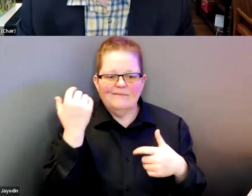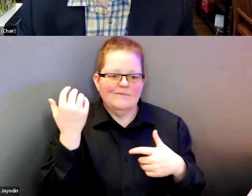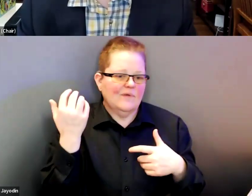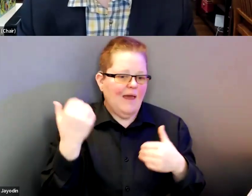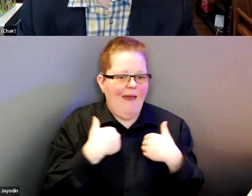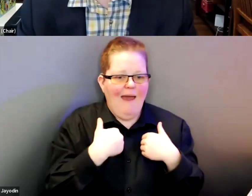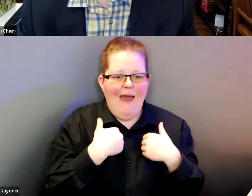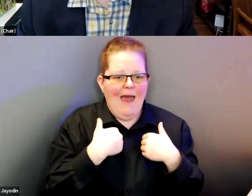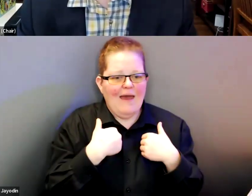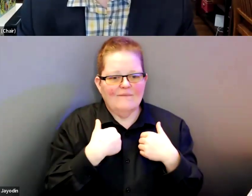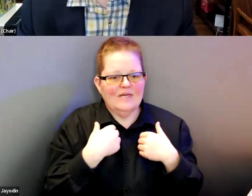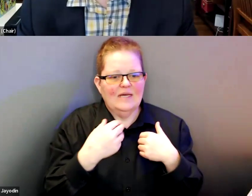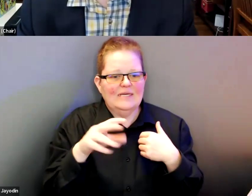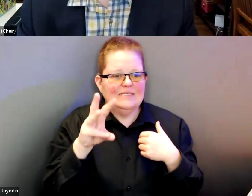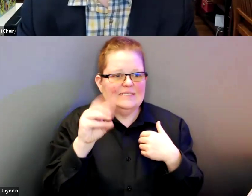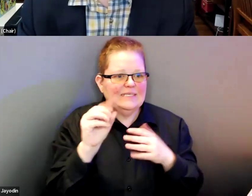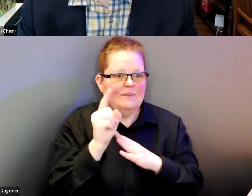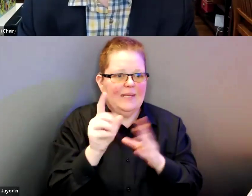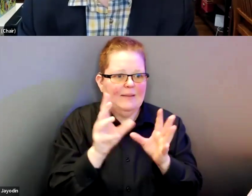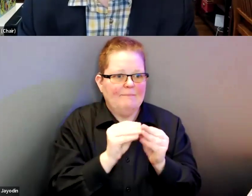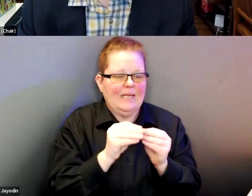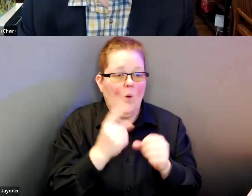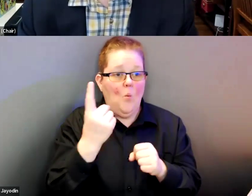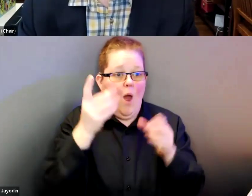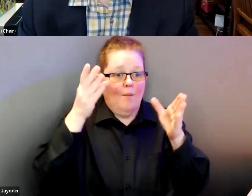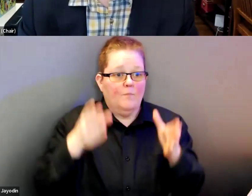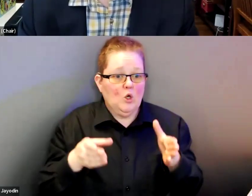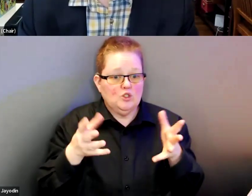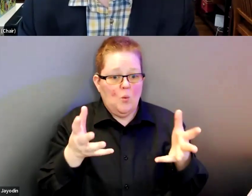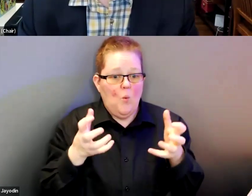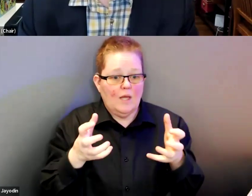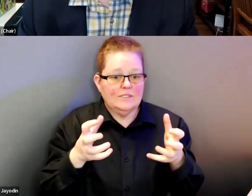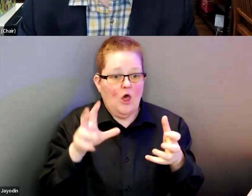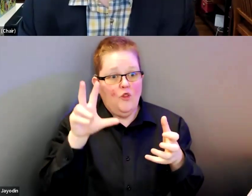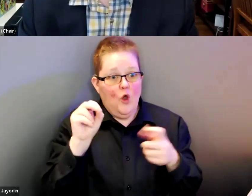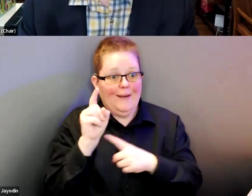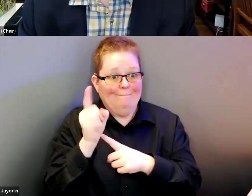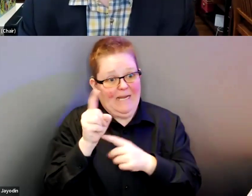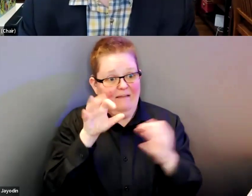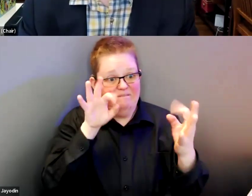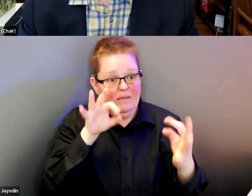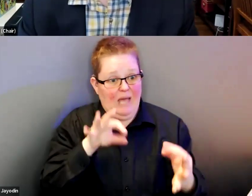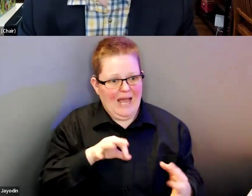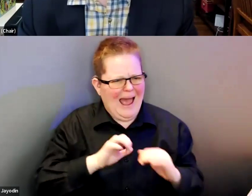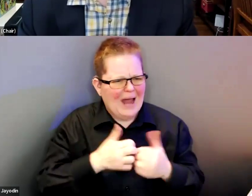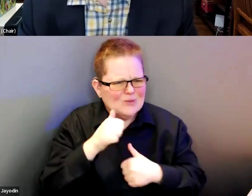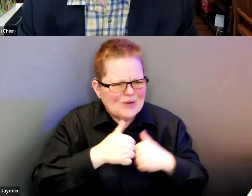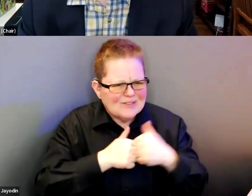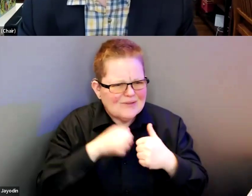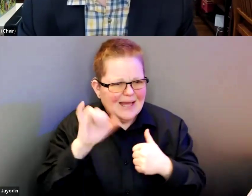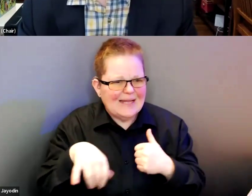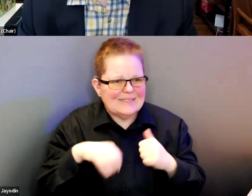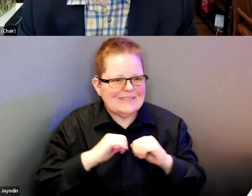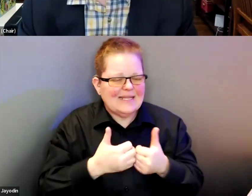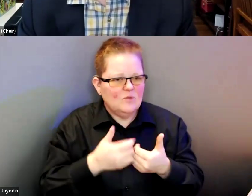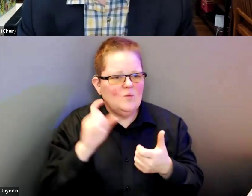a 60-minute meeting and one person wants to provide 30 minutes feedback, how do you structure that? So you must provide some structure to